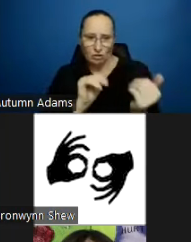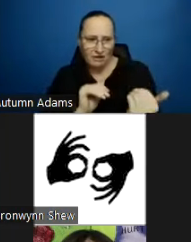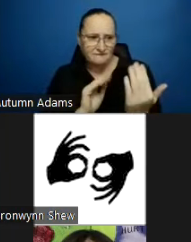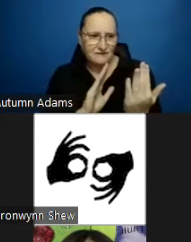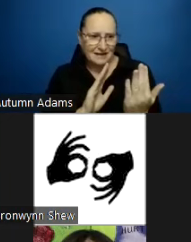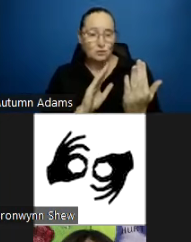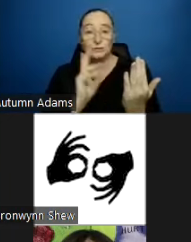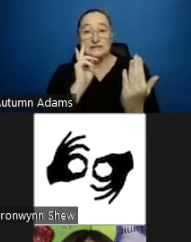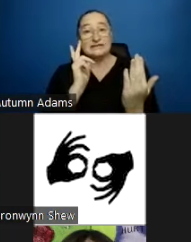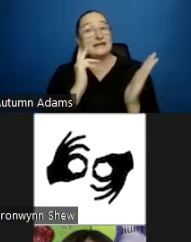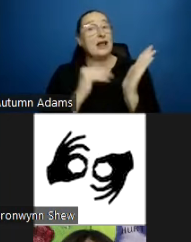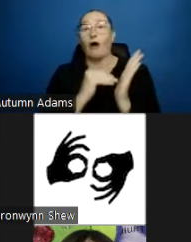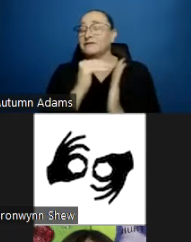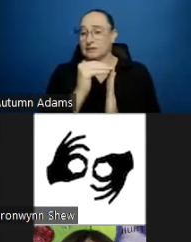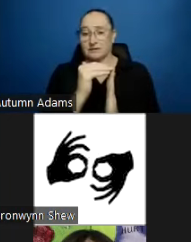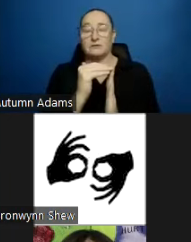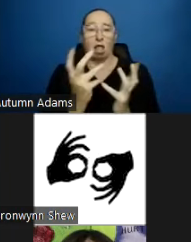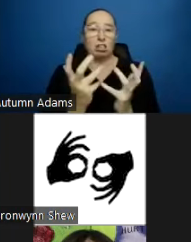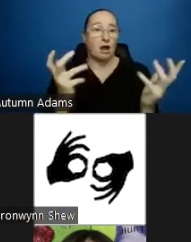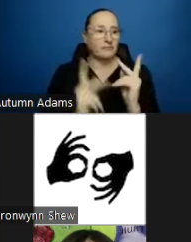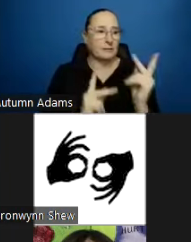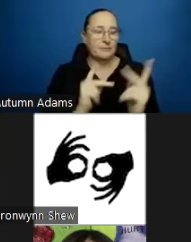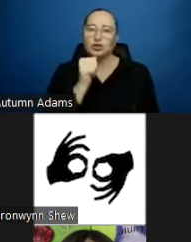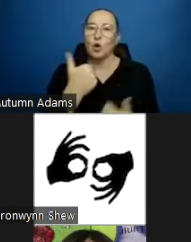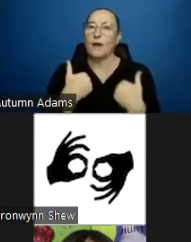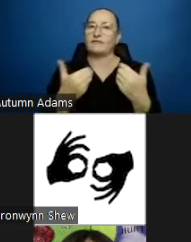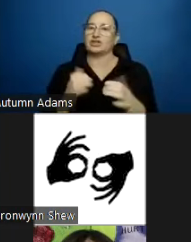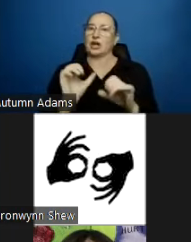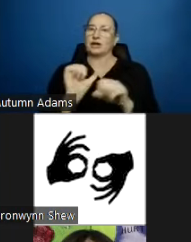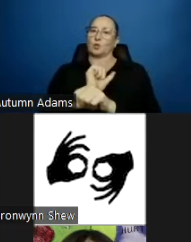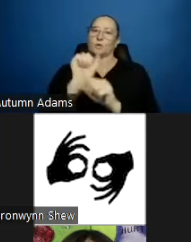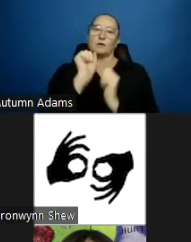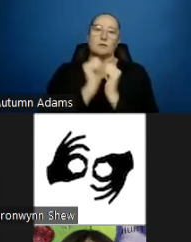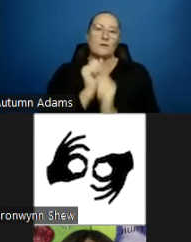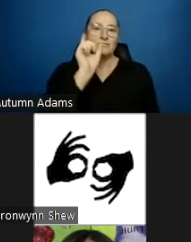this very often, is that a lot of people do not have the chance to work with deaf or hard of hearing.